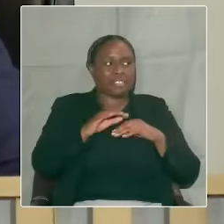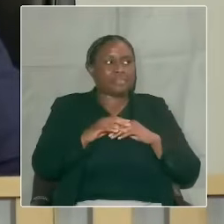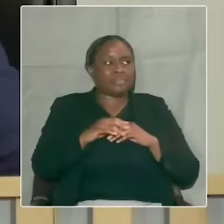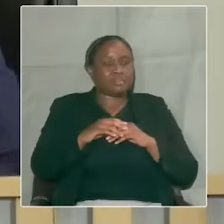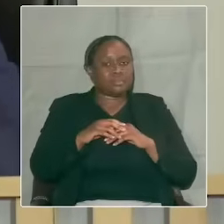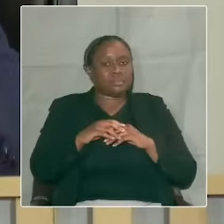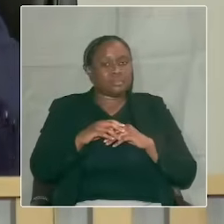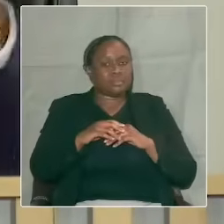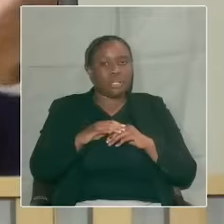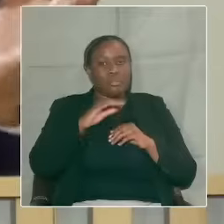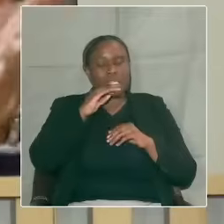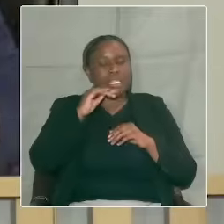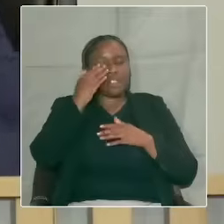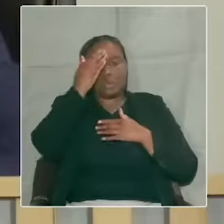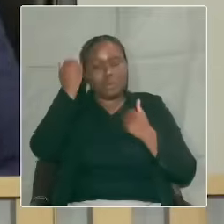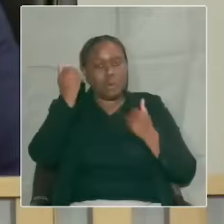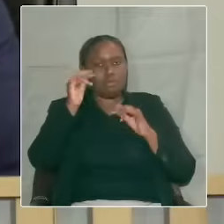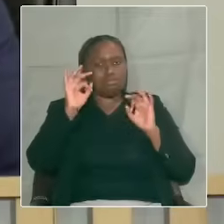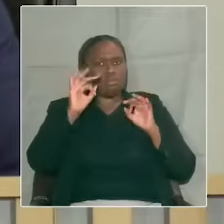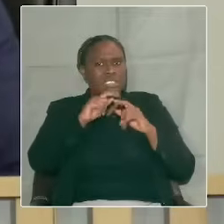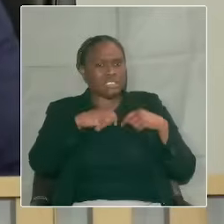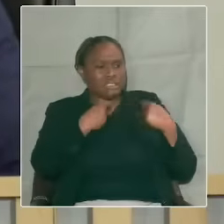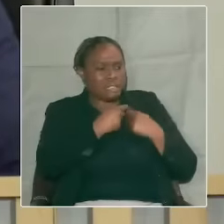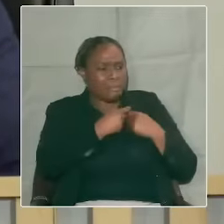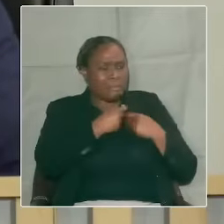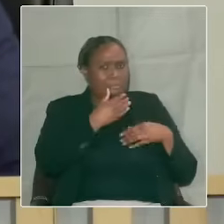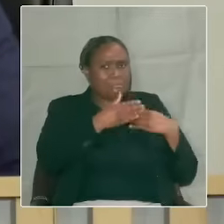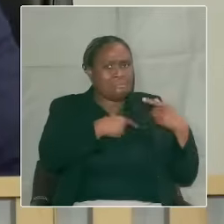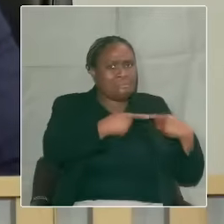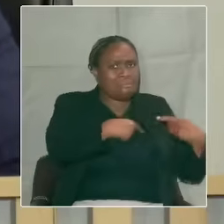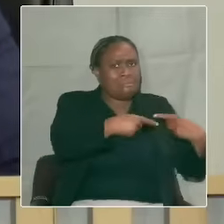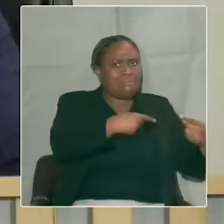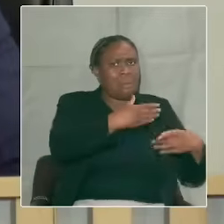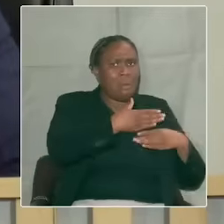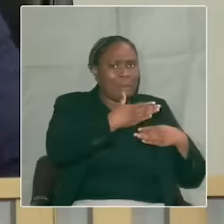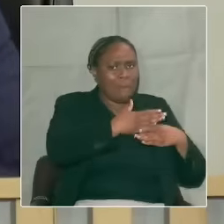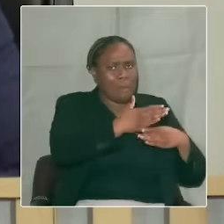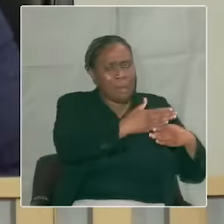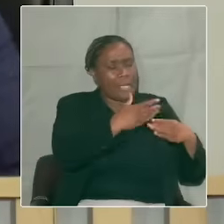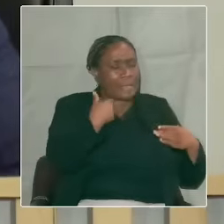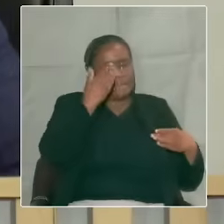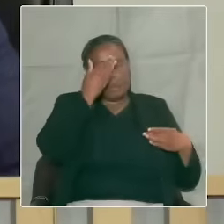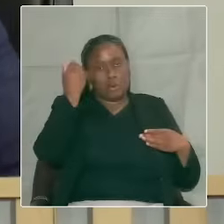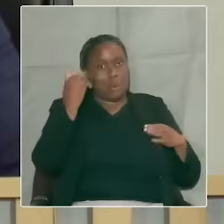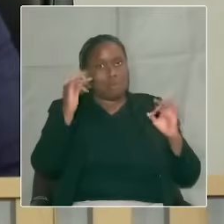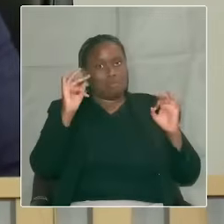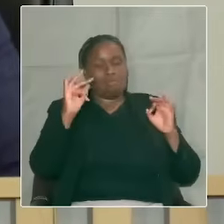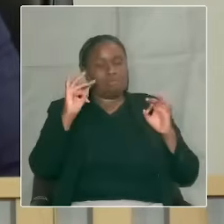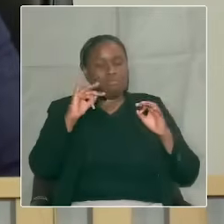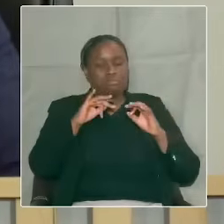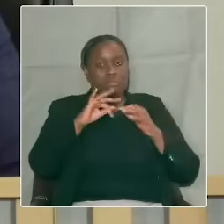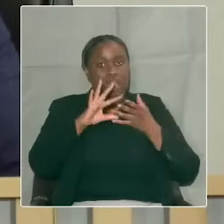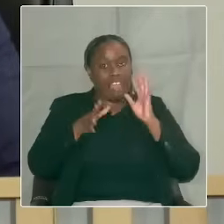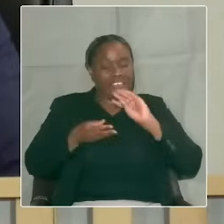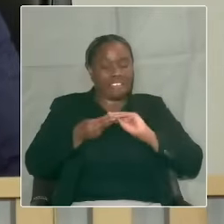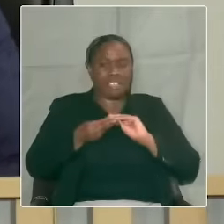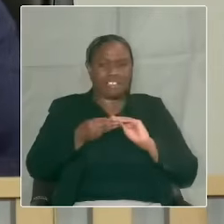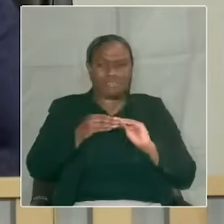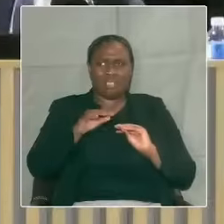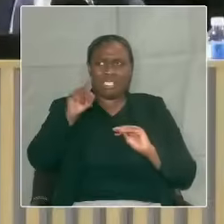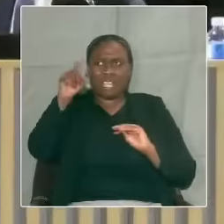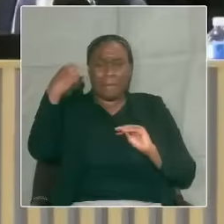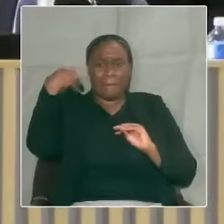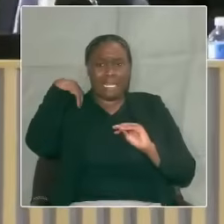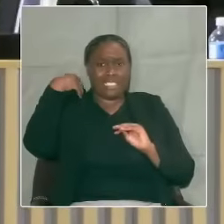So he wouldn't know the complete work of the team. There is no way he will know it. So then to come to that conclusion without